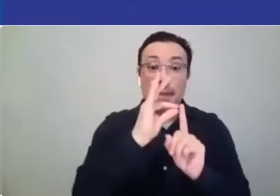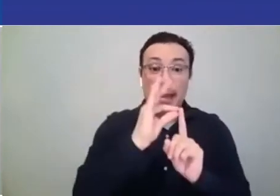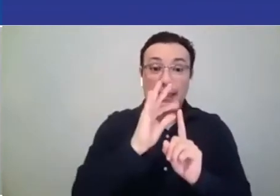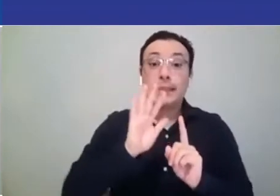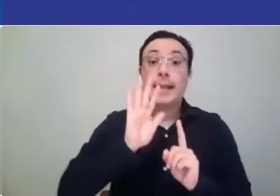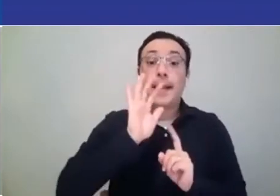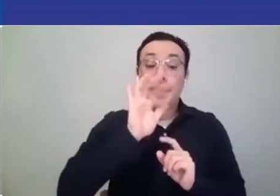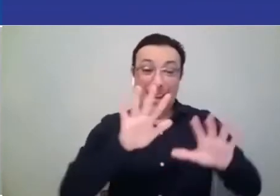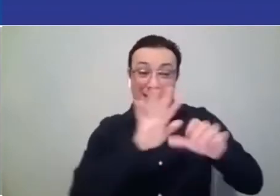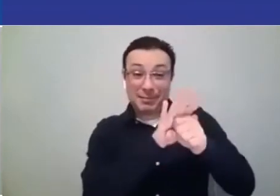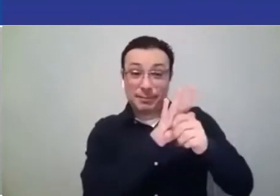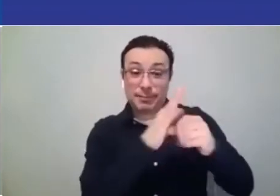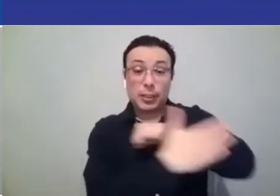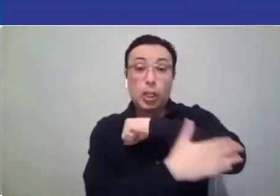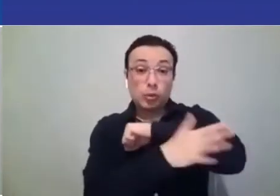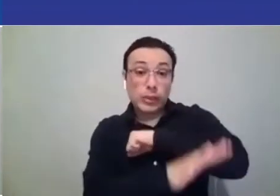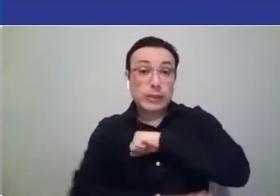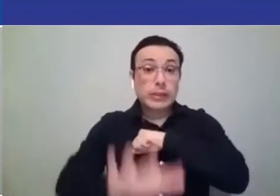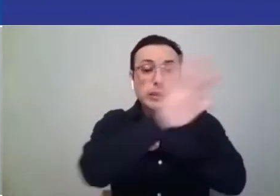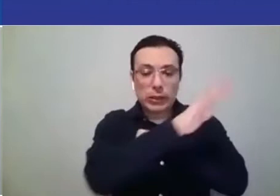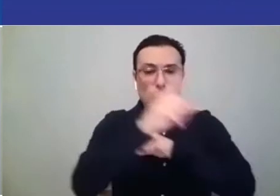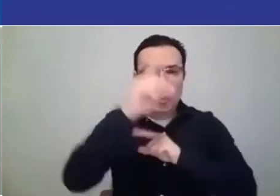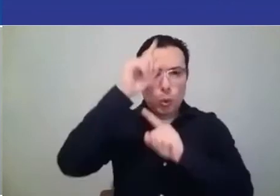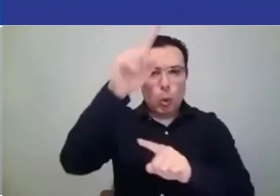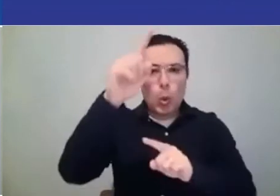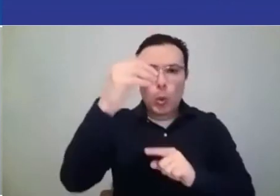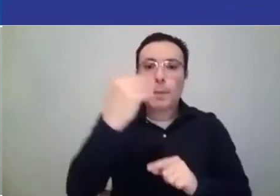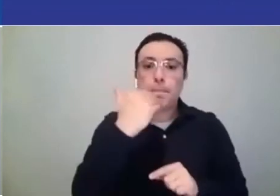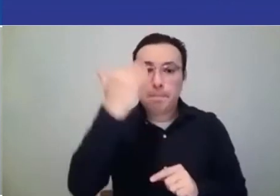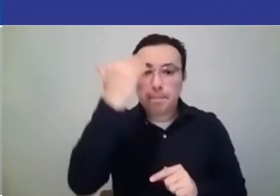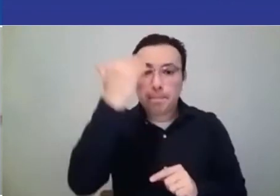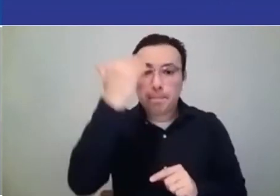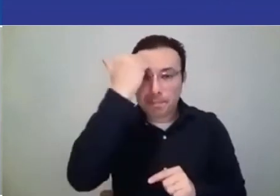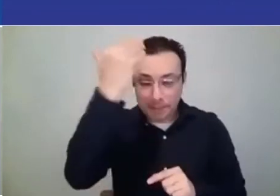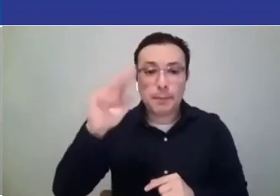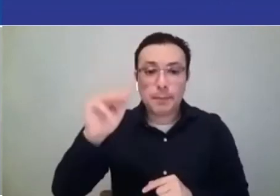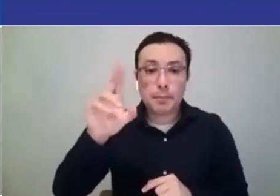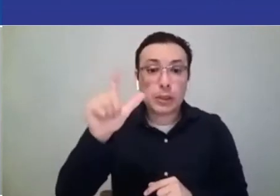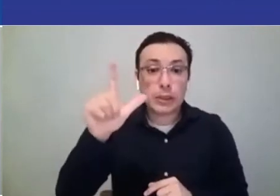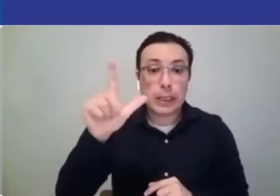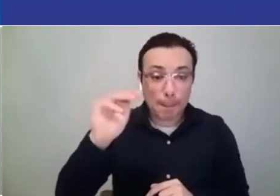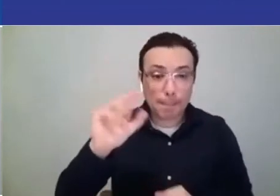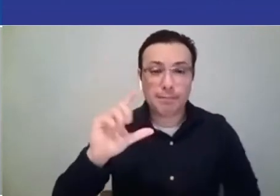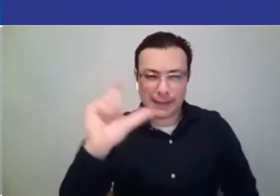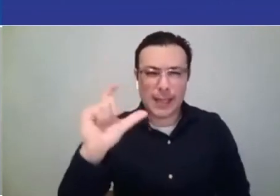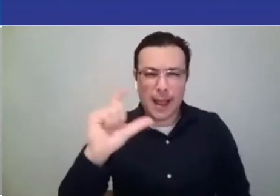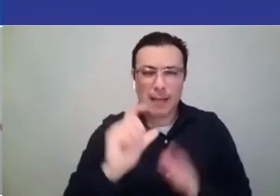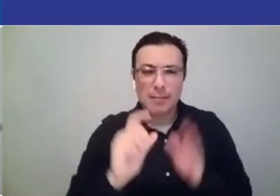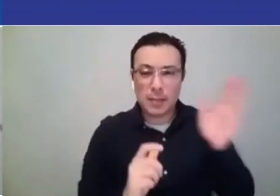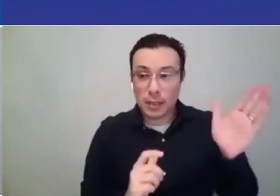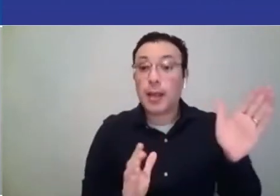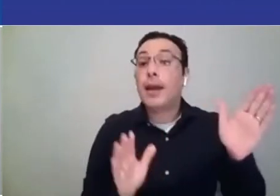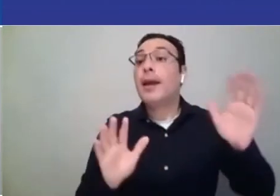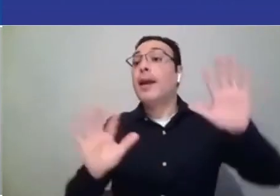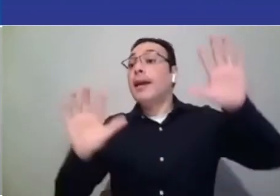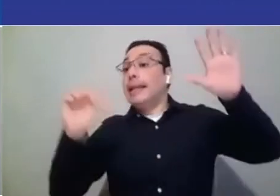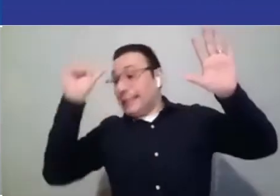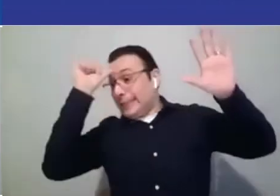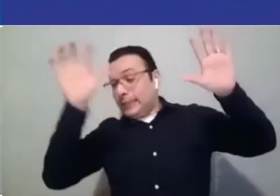not familiar with the history, Pakistan was created as a Muslim country. India was everybody else: Hindus,